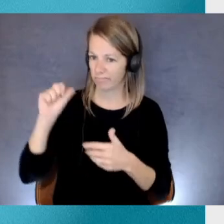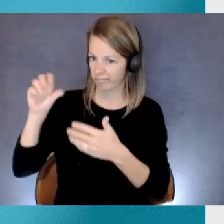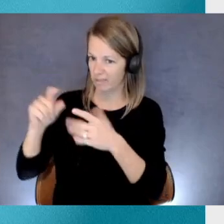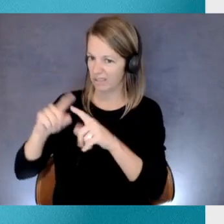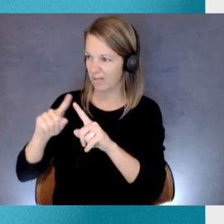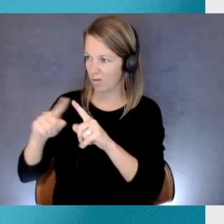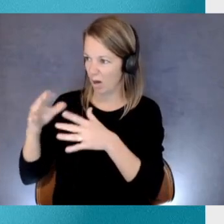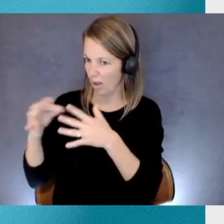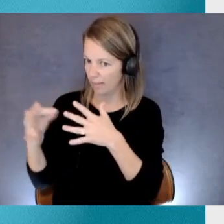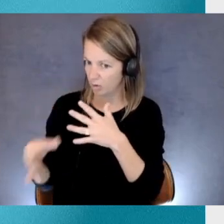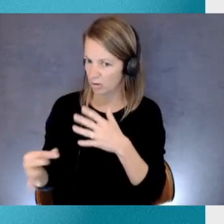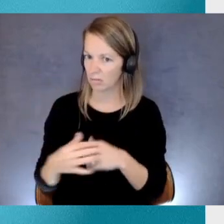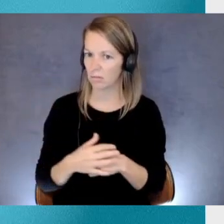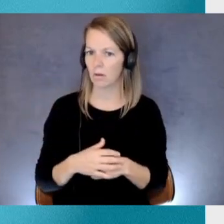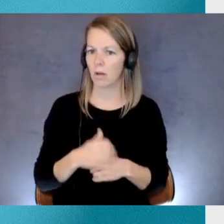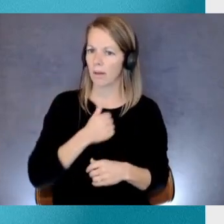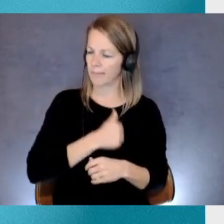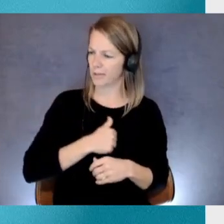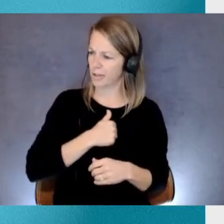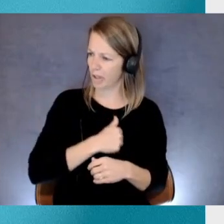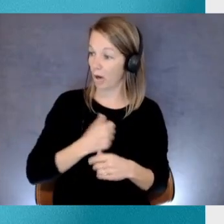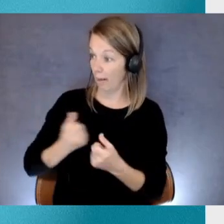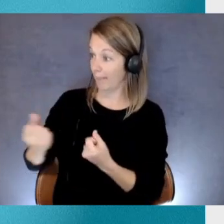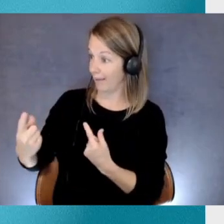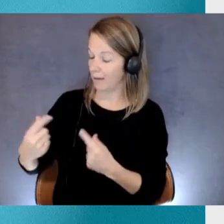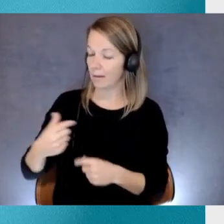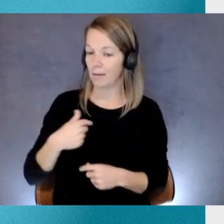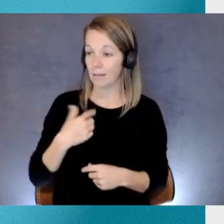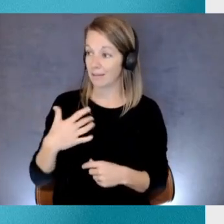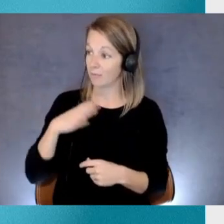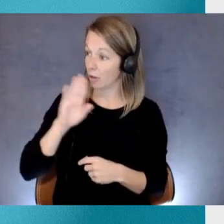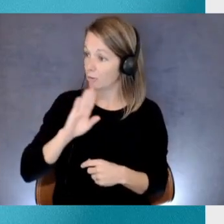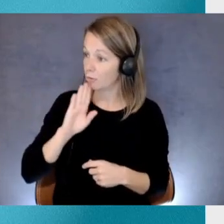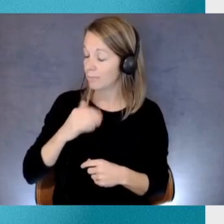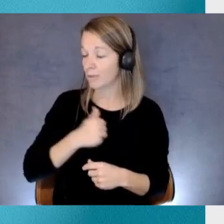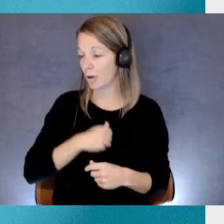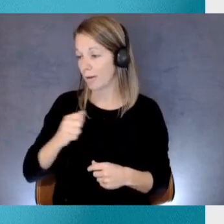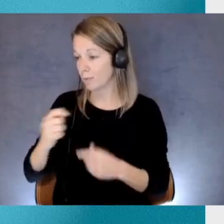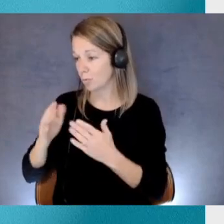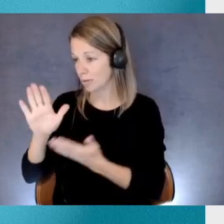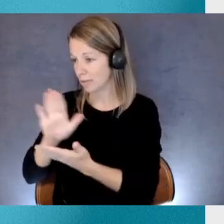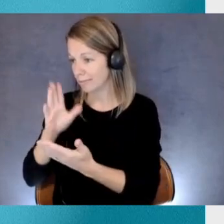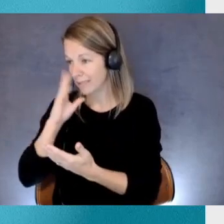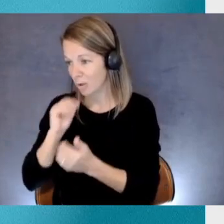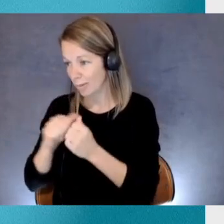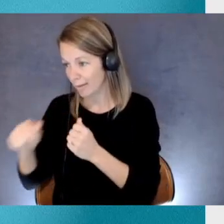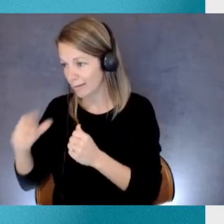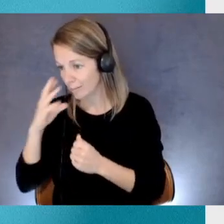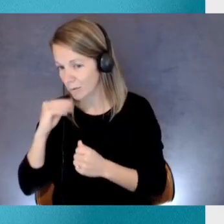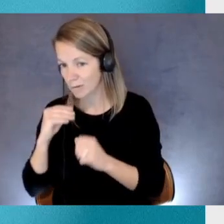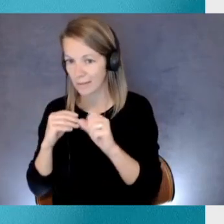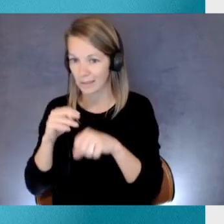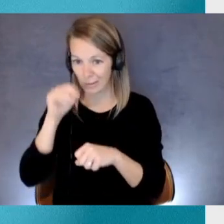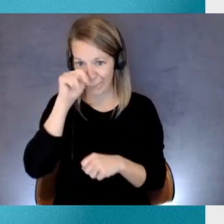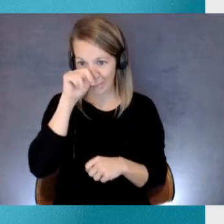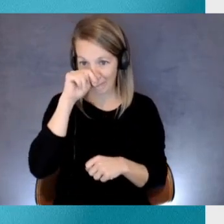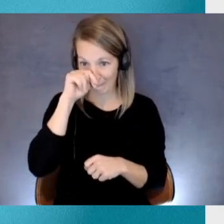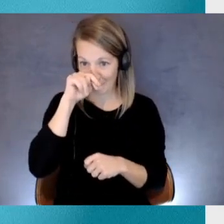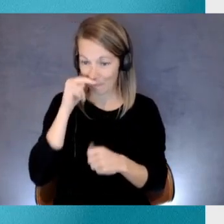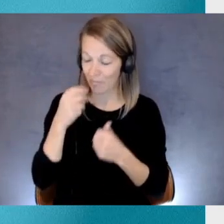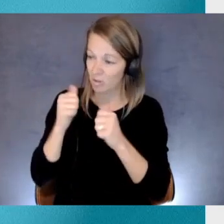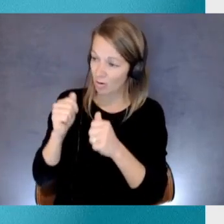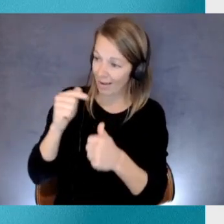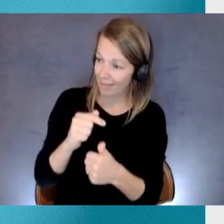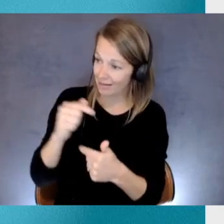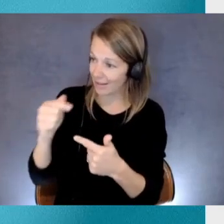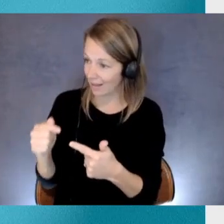Yeah. I'm sorry, expresses empathy. I'm sorry this is frustrating. I'm sorry you have to deal with this, experiencing this. Yes. We've tried this and that, which is the